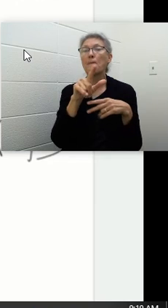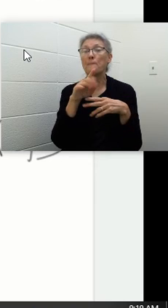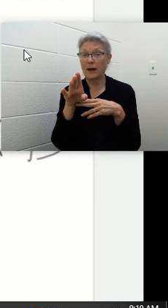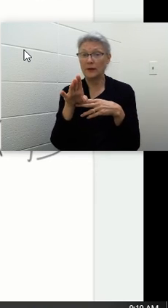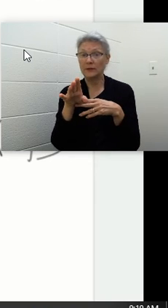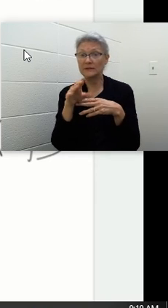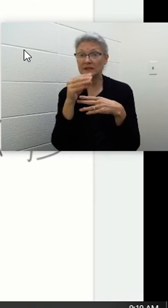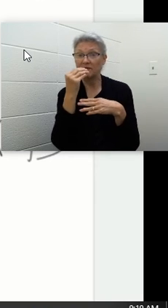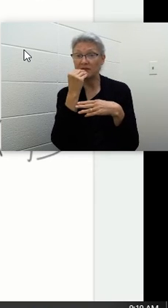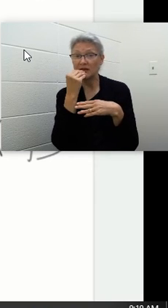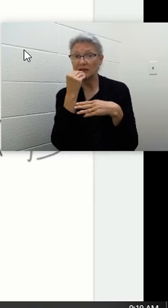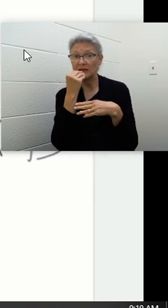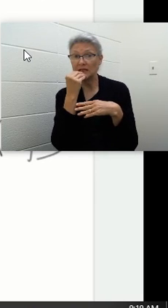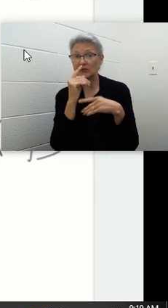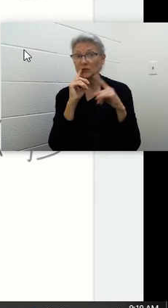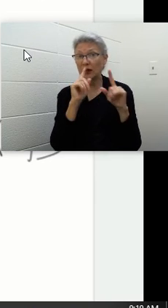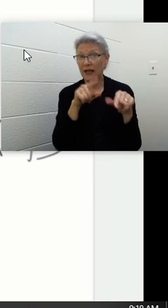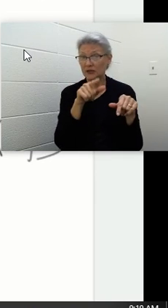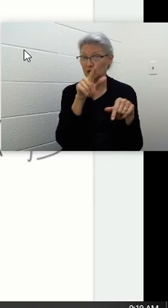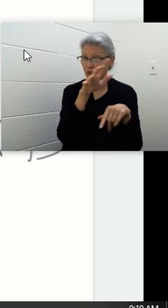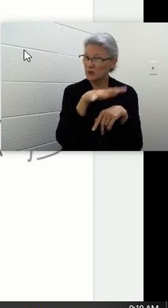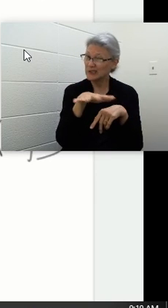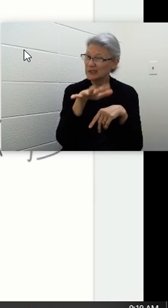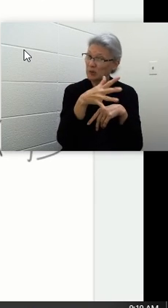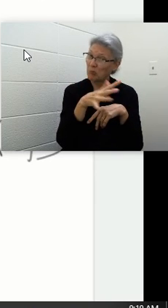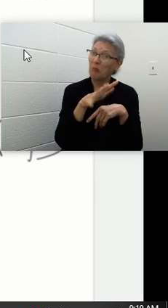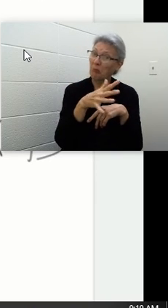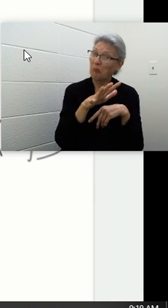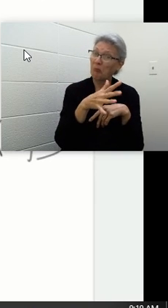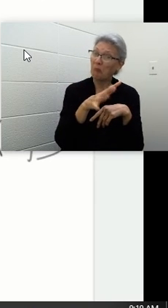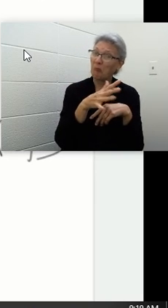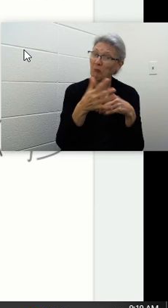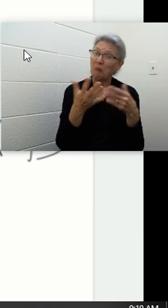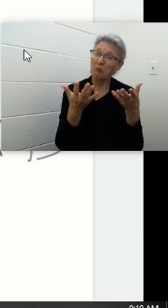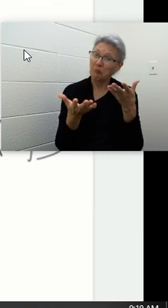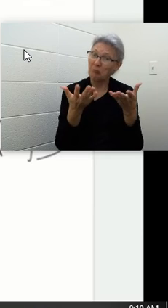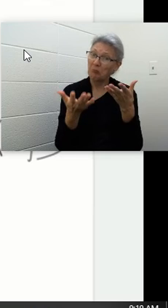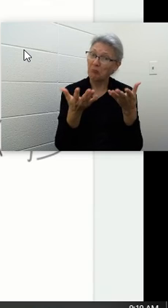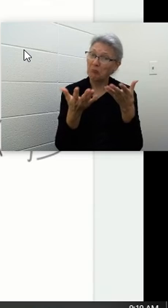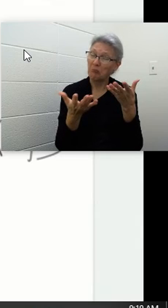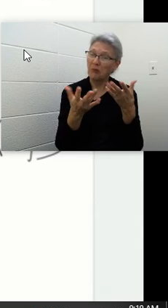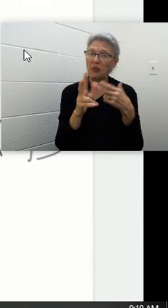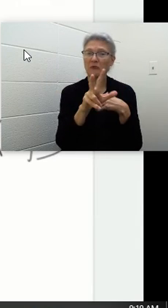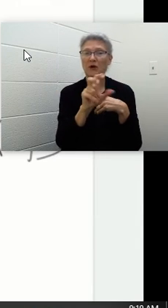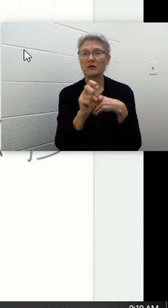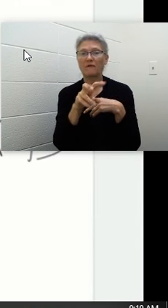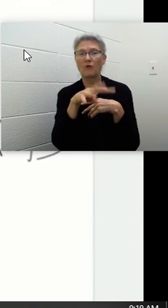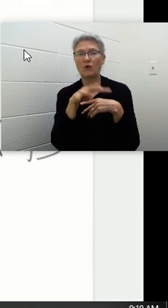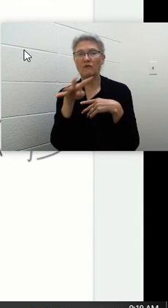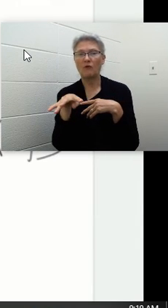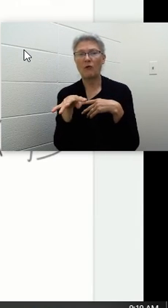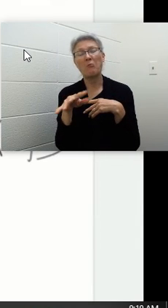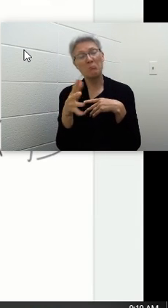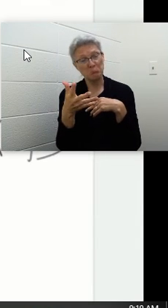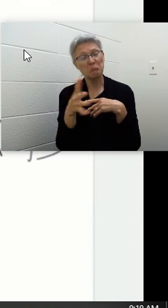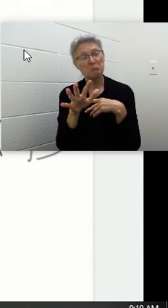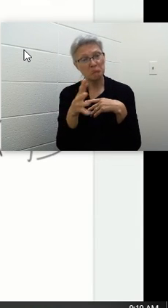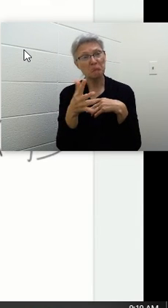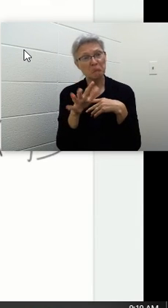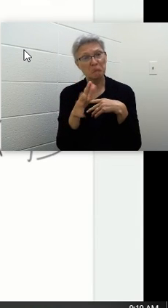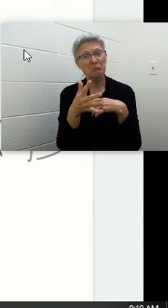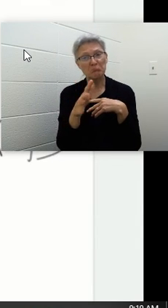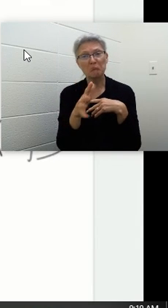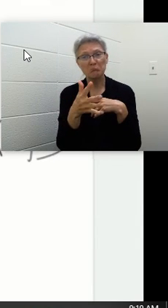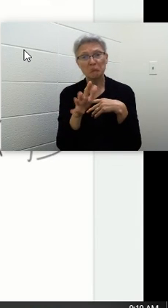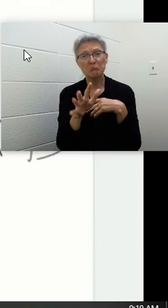Is her answer reasonable? Well, so she's saying 344. We did